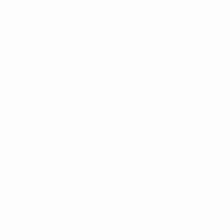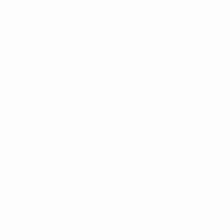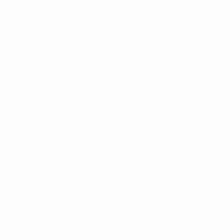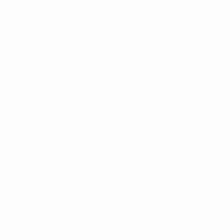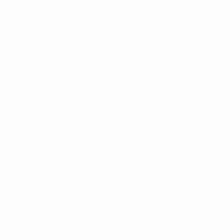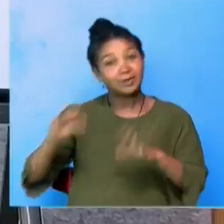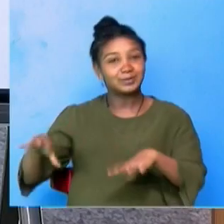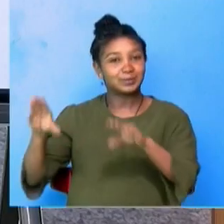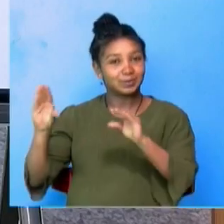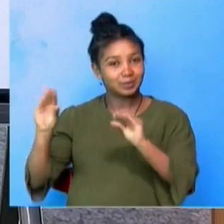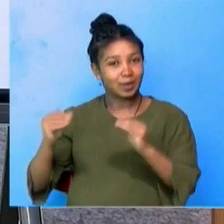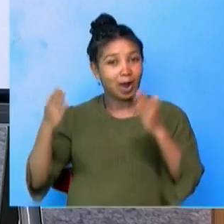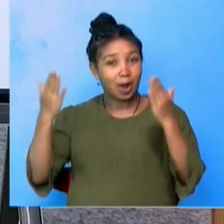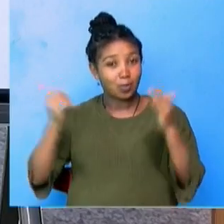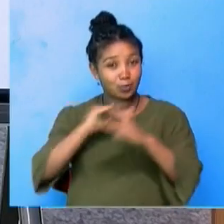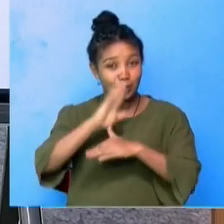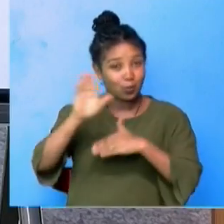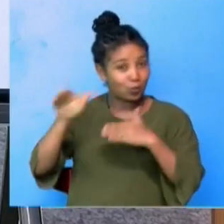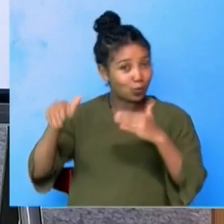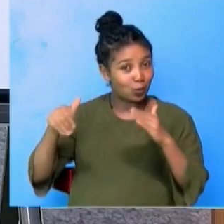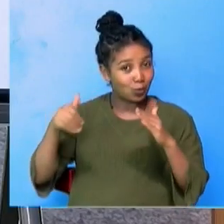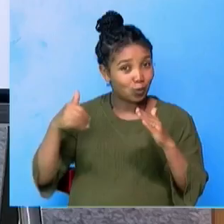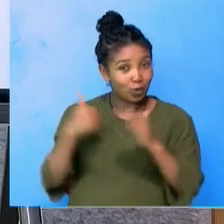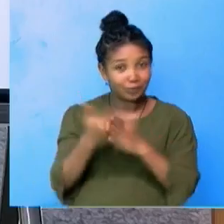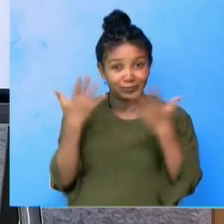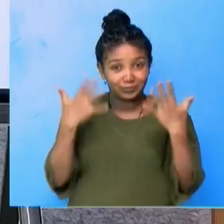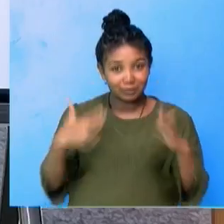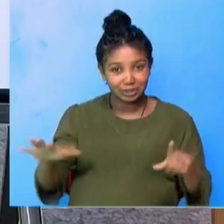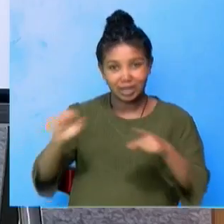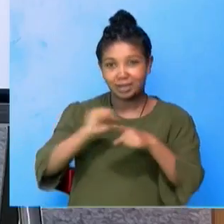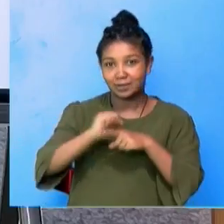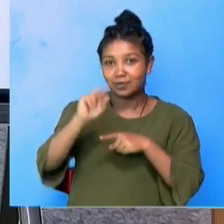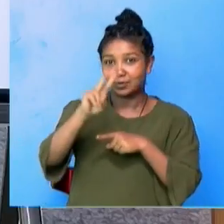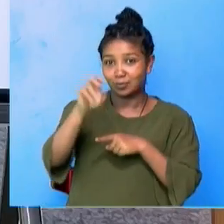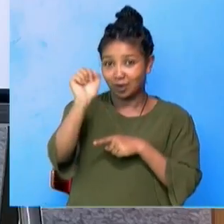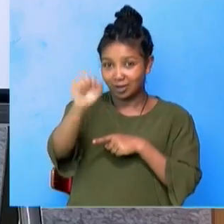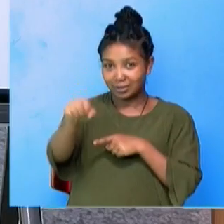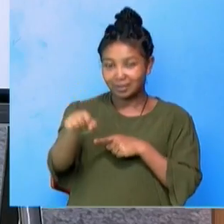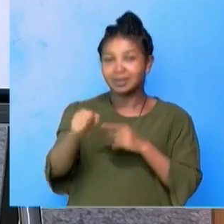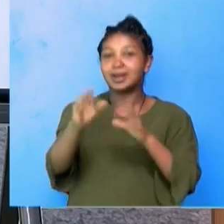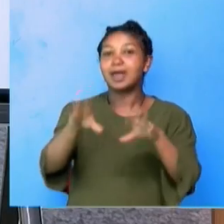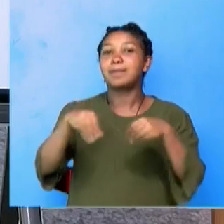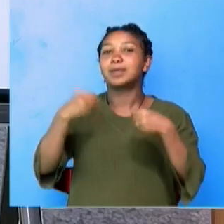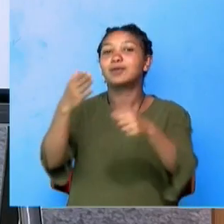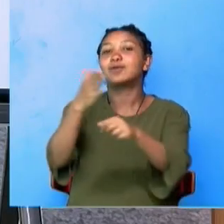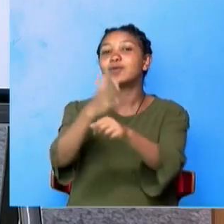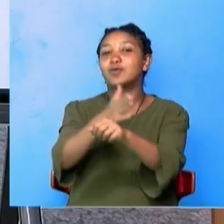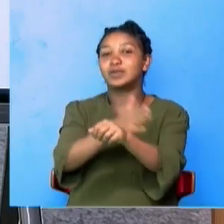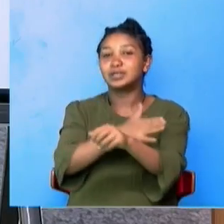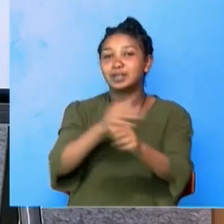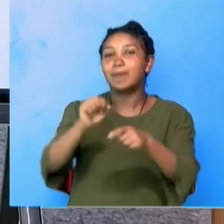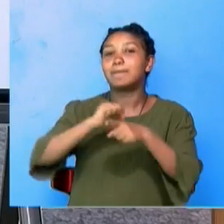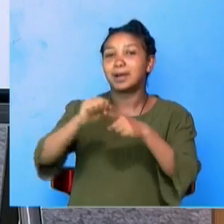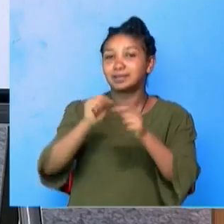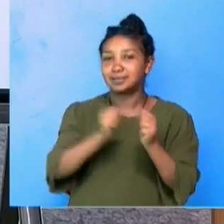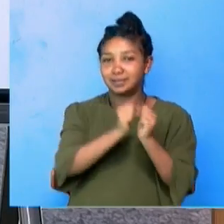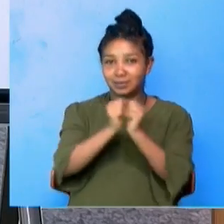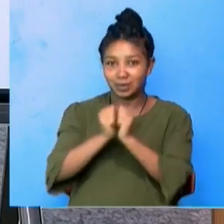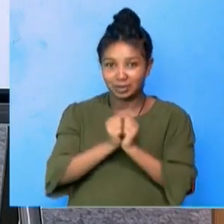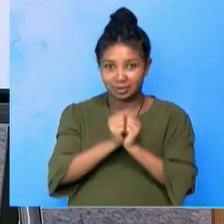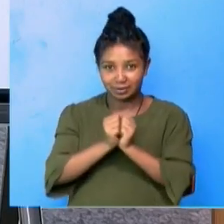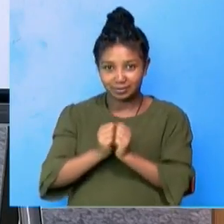Hello students, I hope you all have done activity 2. Let me give you correction and let us practice together.